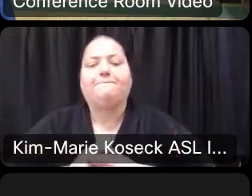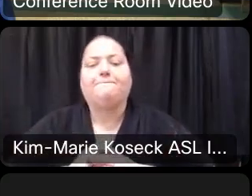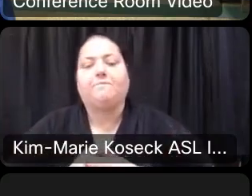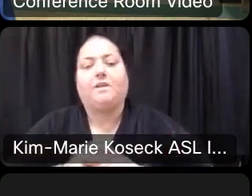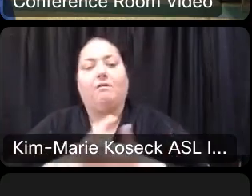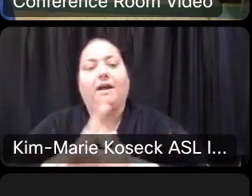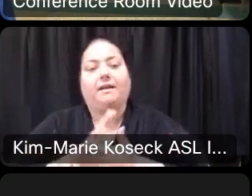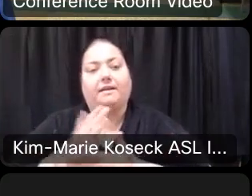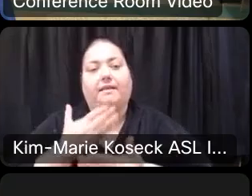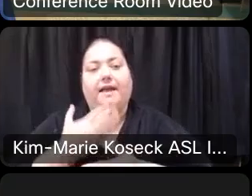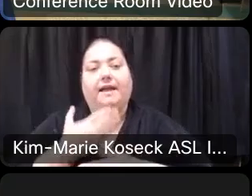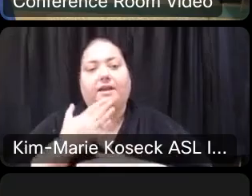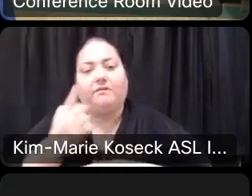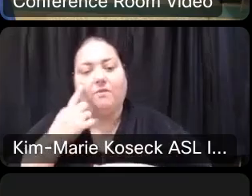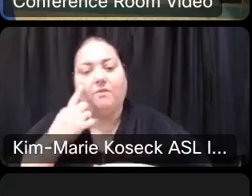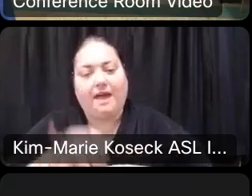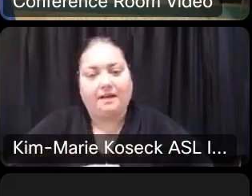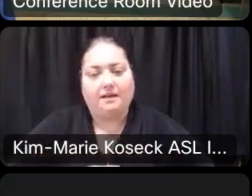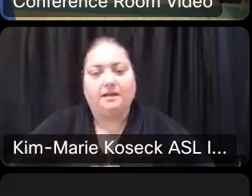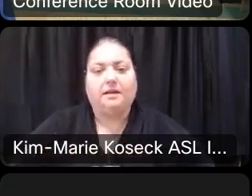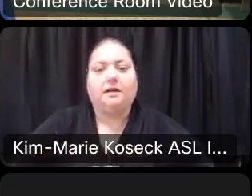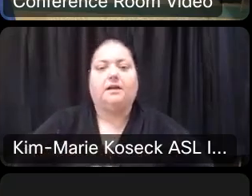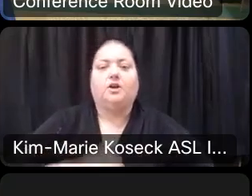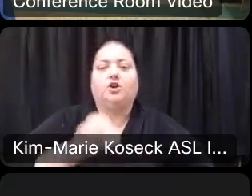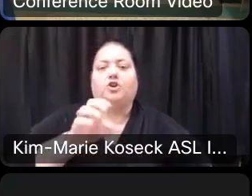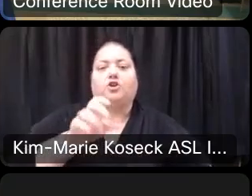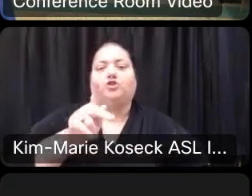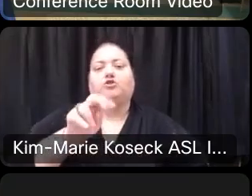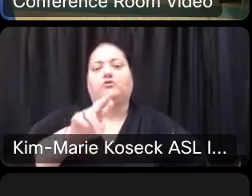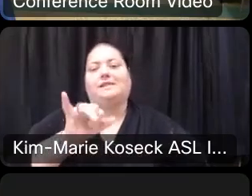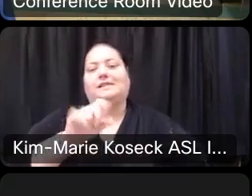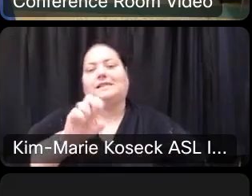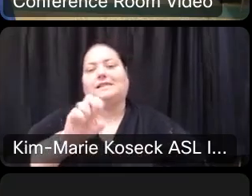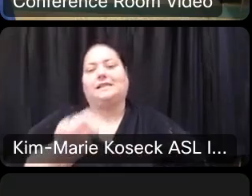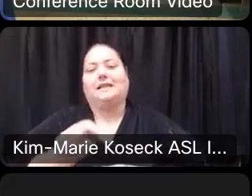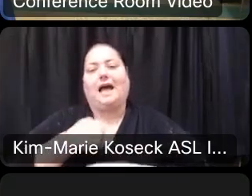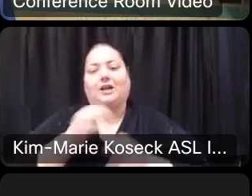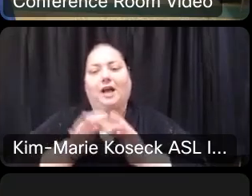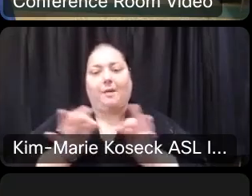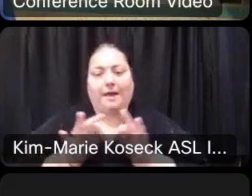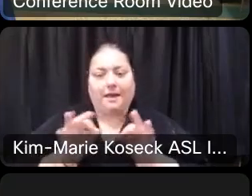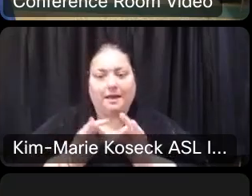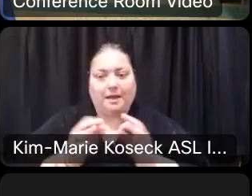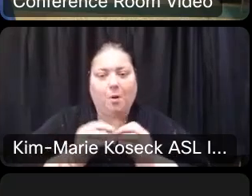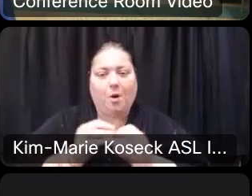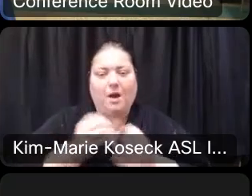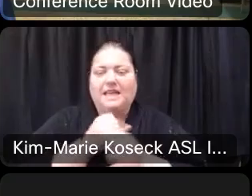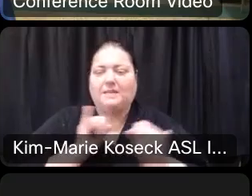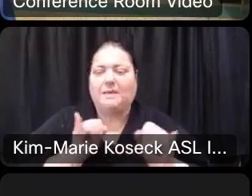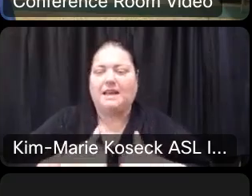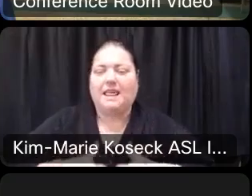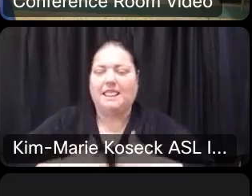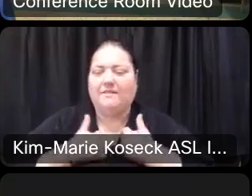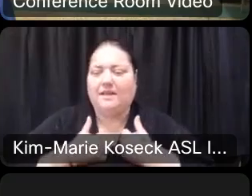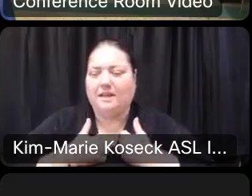Okay. Yep. Thank you for that. Kristen, I had a question about your more so independent living. When